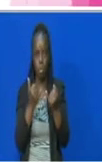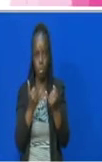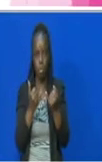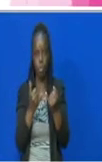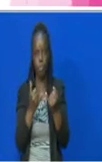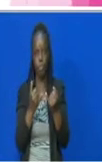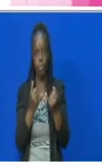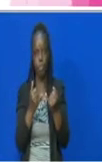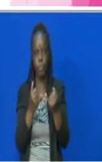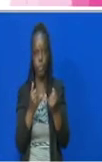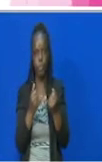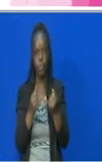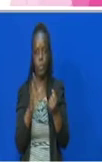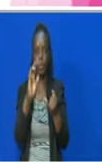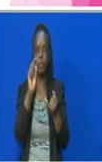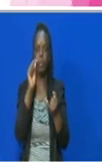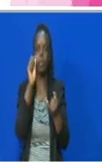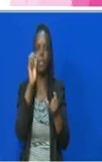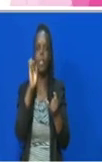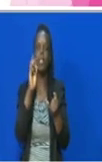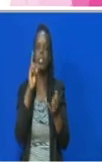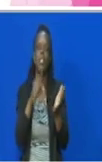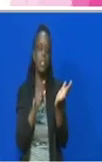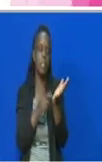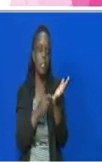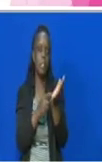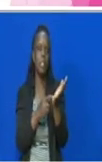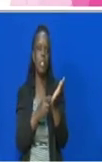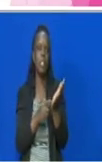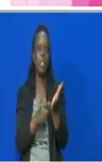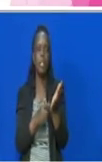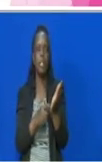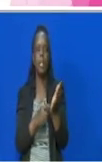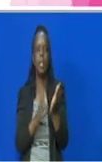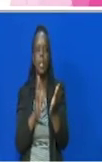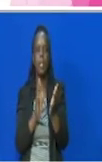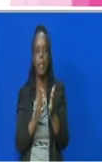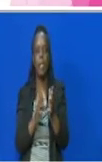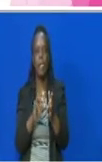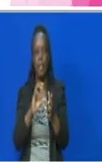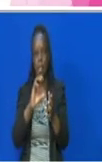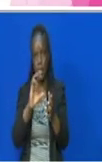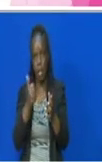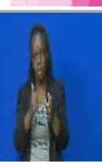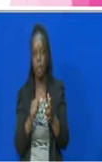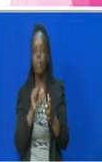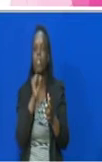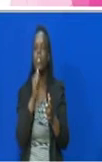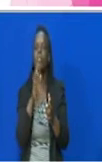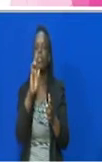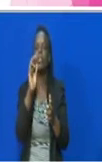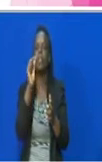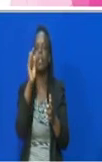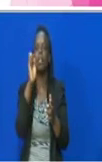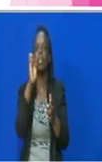rusted. The one which is rusted is brown and dull in color. The one which is not rusted,